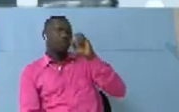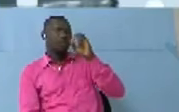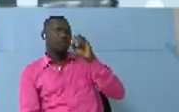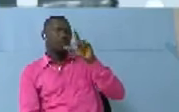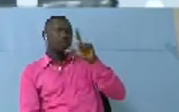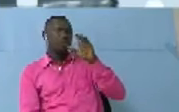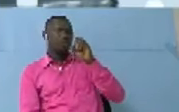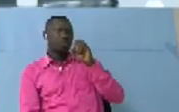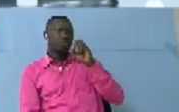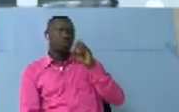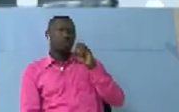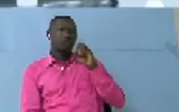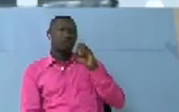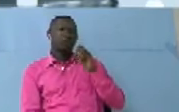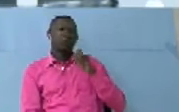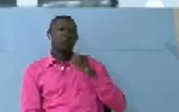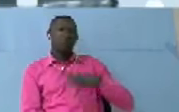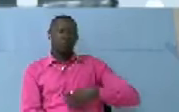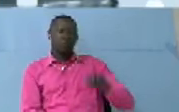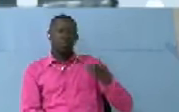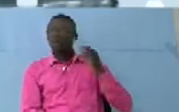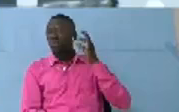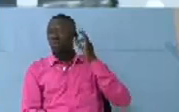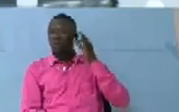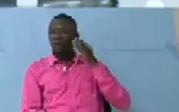the dowry of Solo's